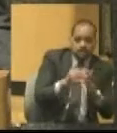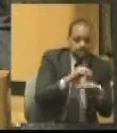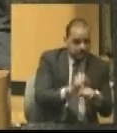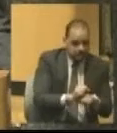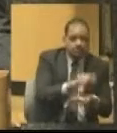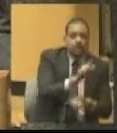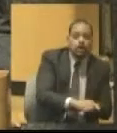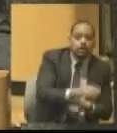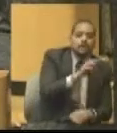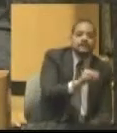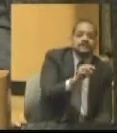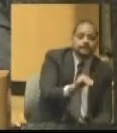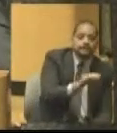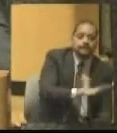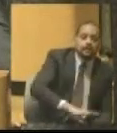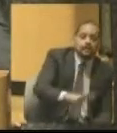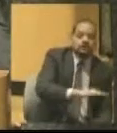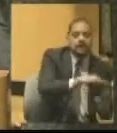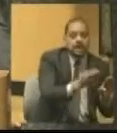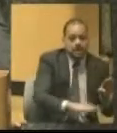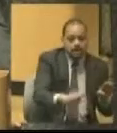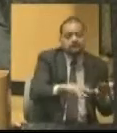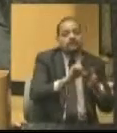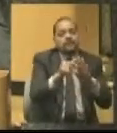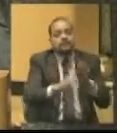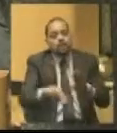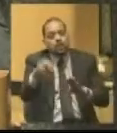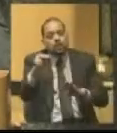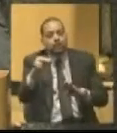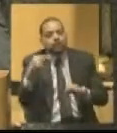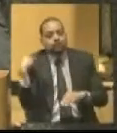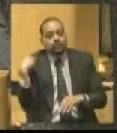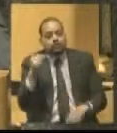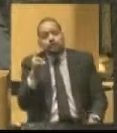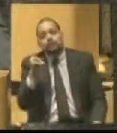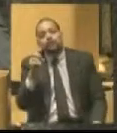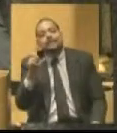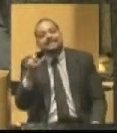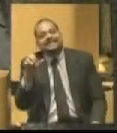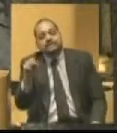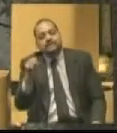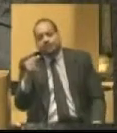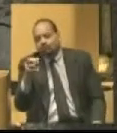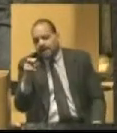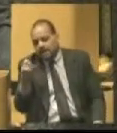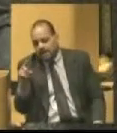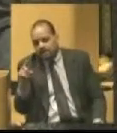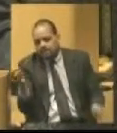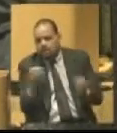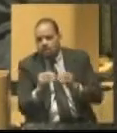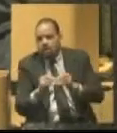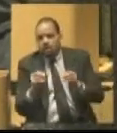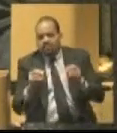Further up the Mississippi River, Generals Ulysses Grant and William Tecumseh Sherman were even more hesitant about emancipation than Butler was.